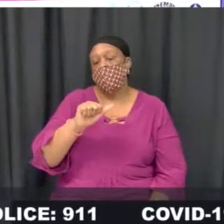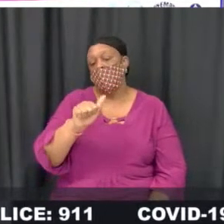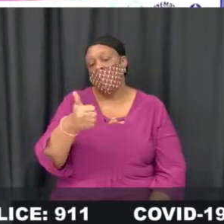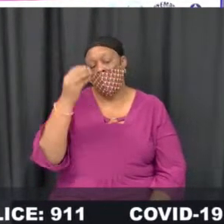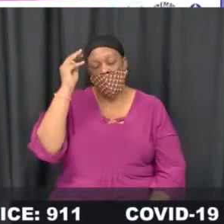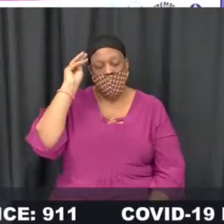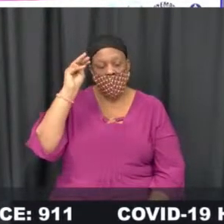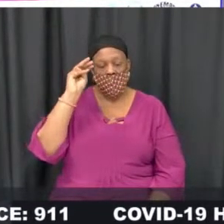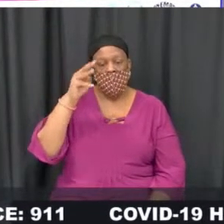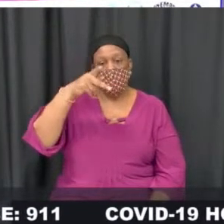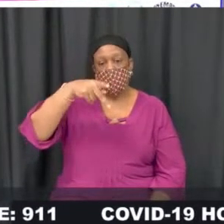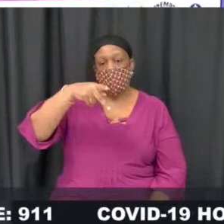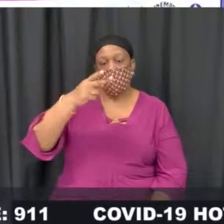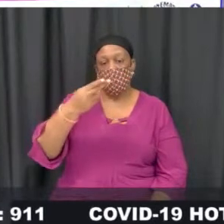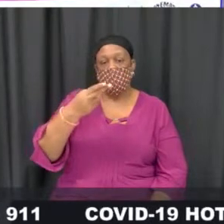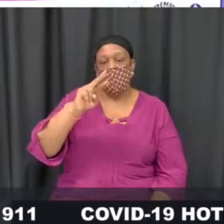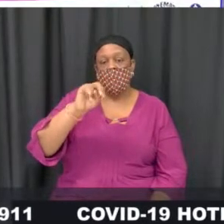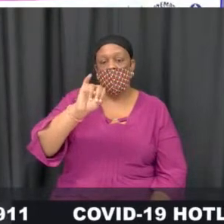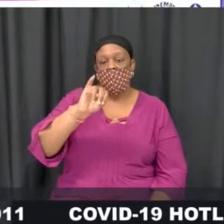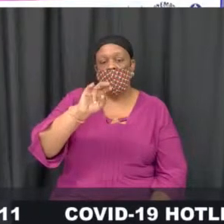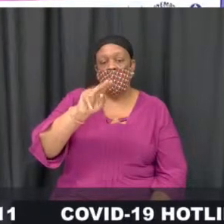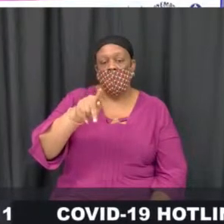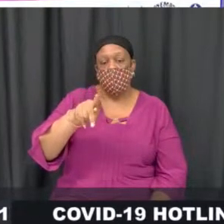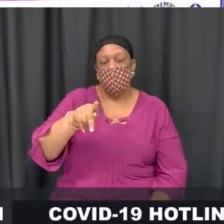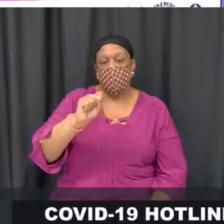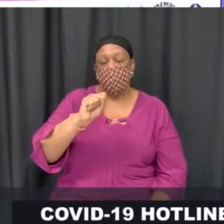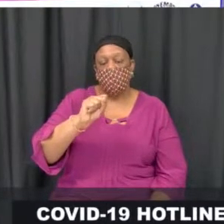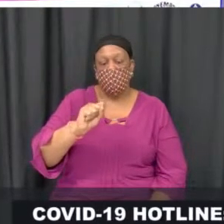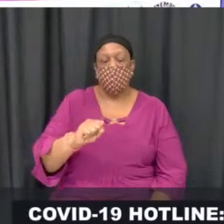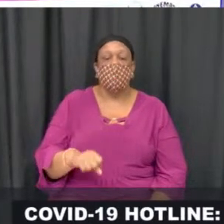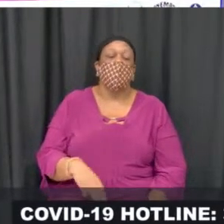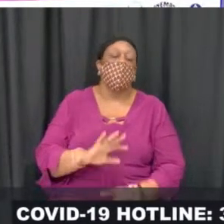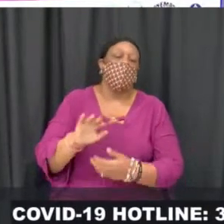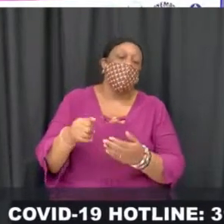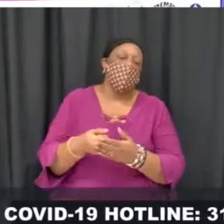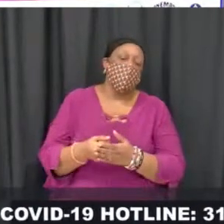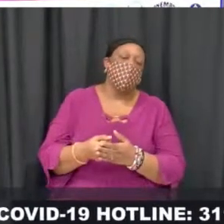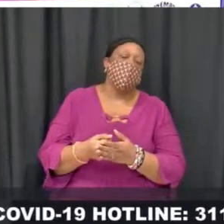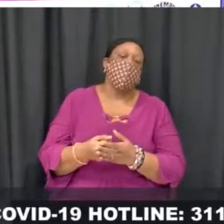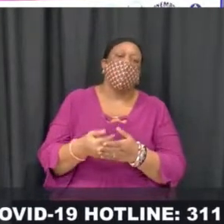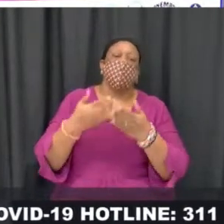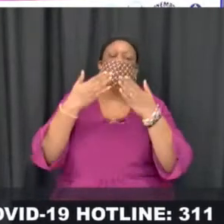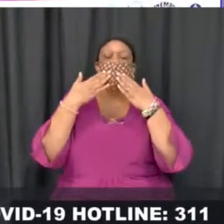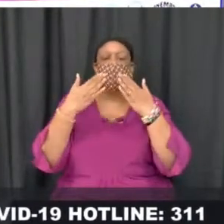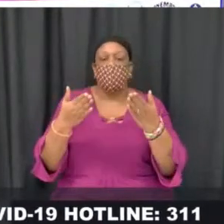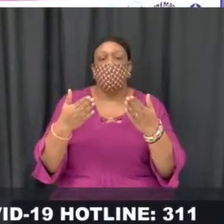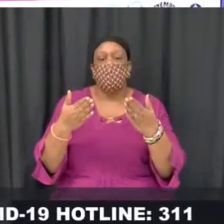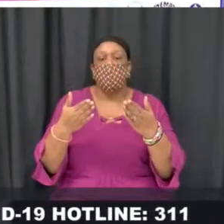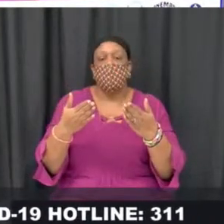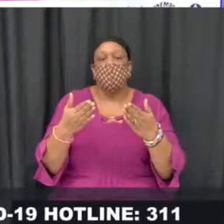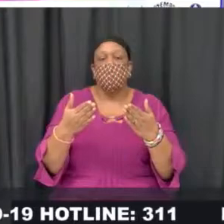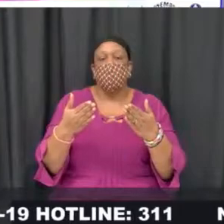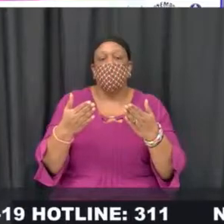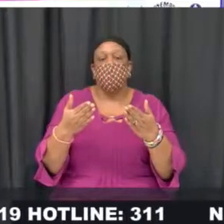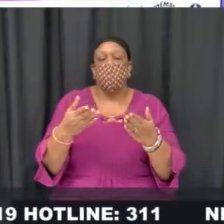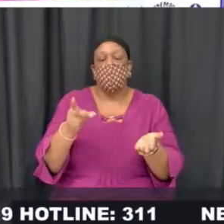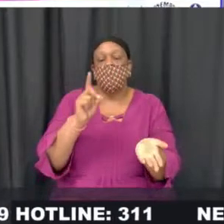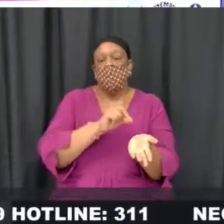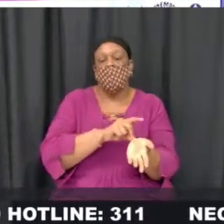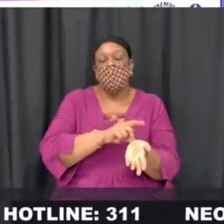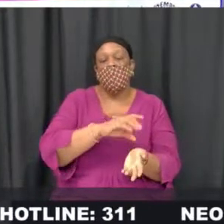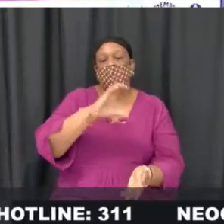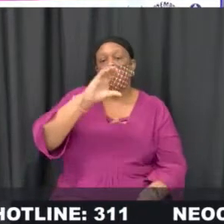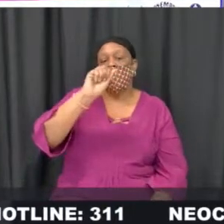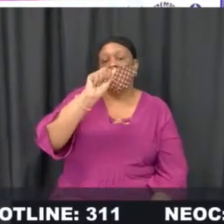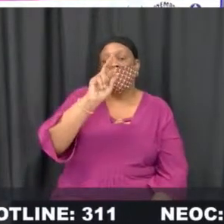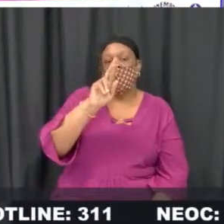Wendy Phipps, the co-chair of the Disaster Mitigation Council. Additionally, we thank Dr.